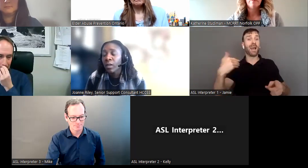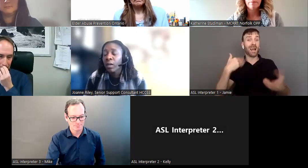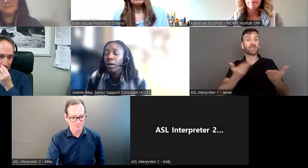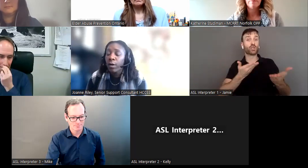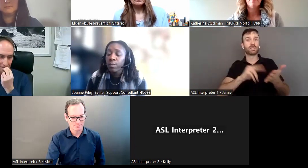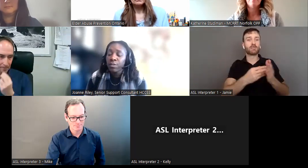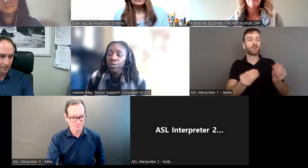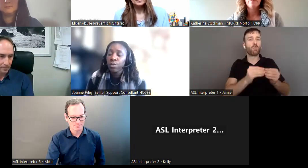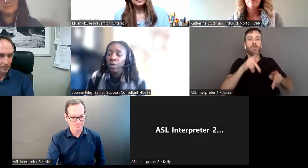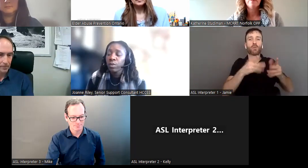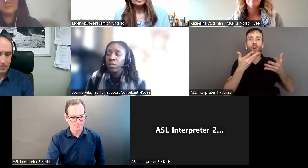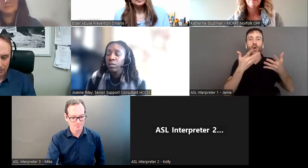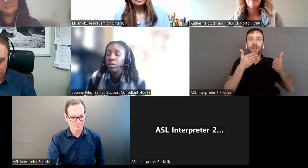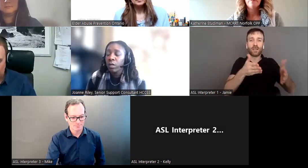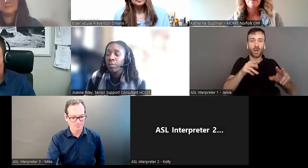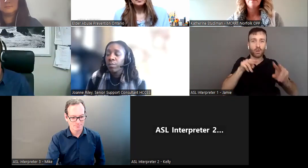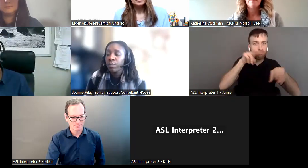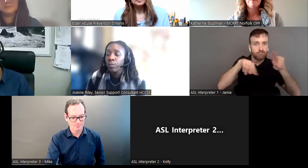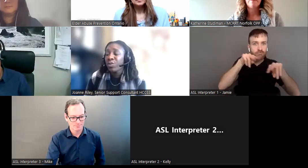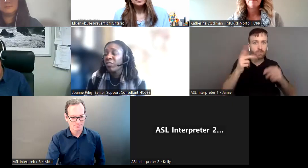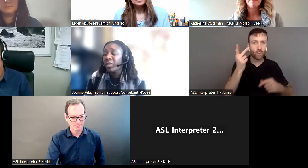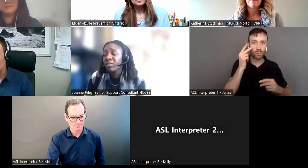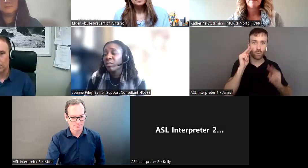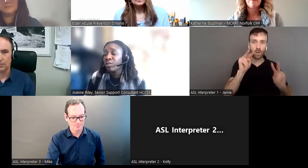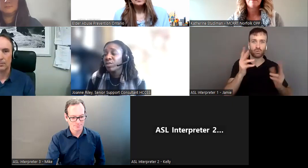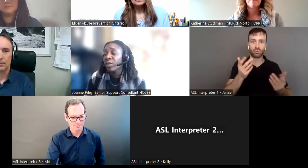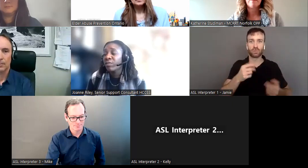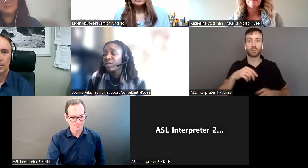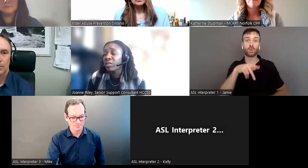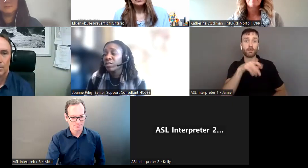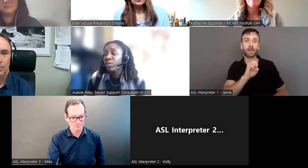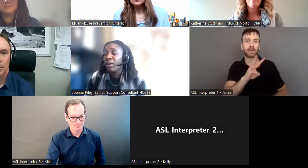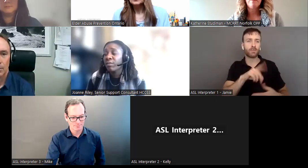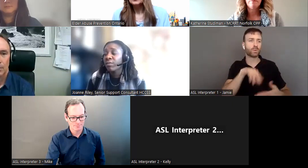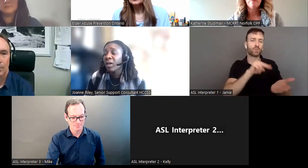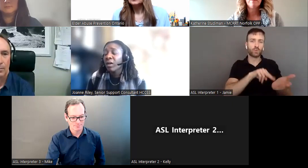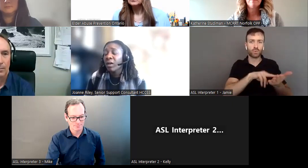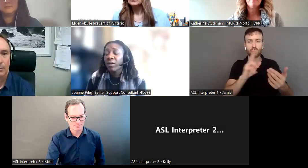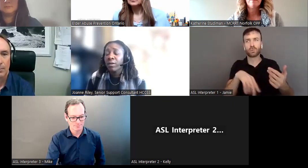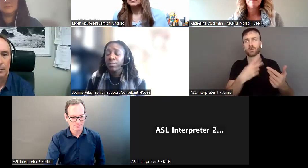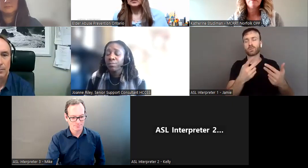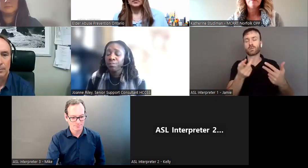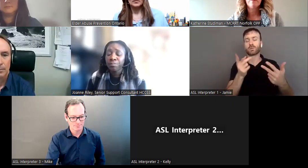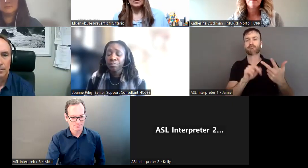right? And so not only when you have PSWs and you have nurses and you have